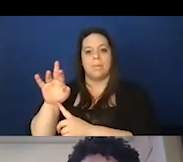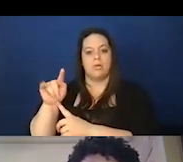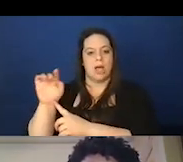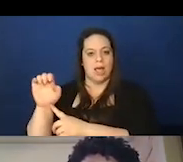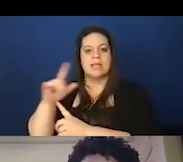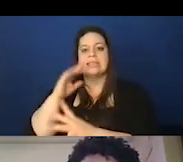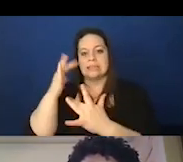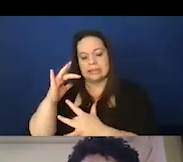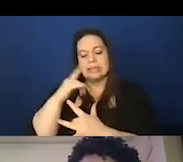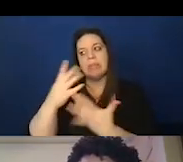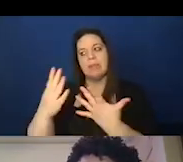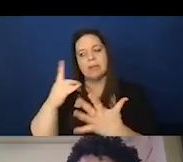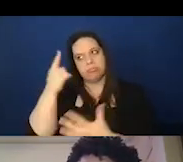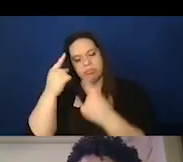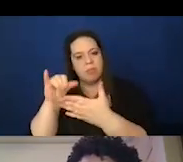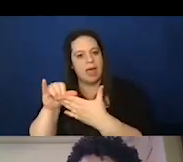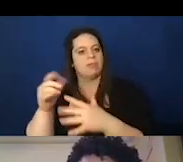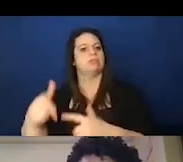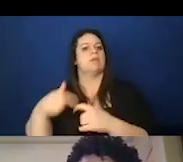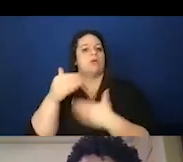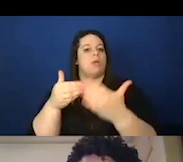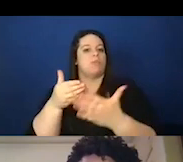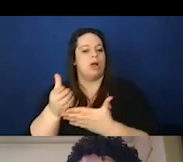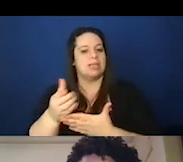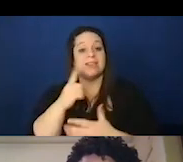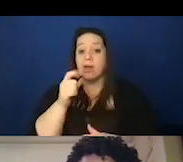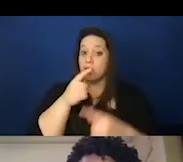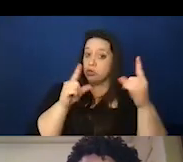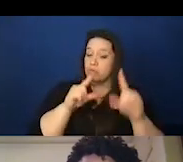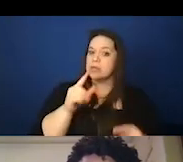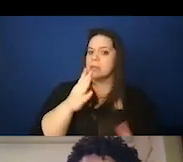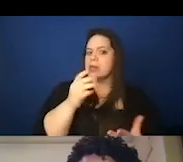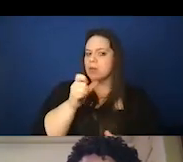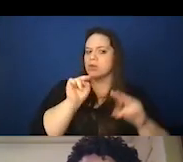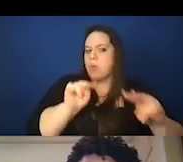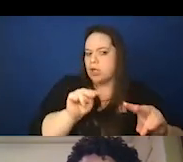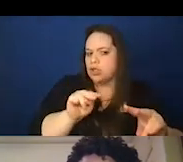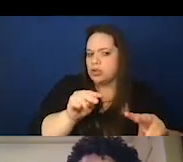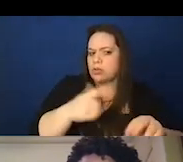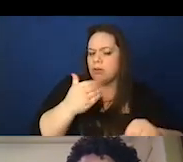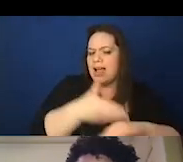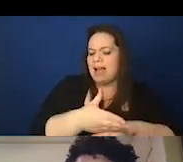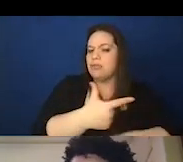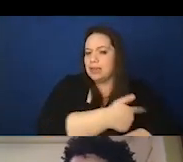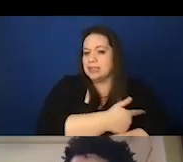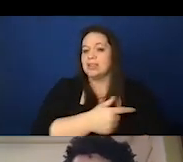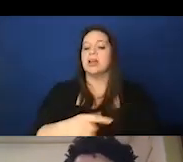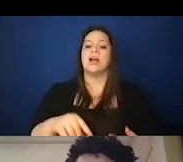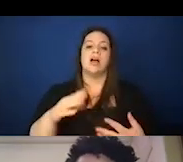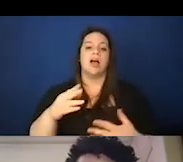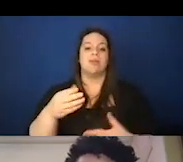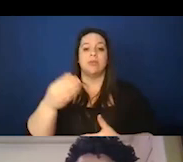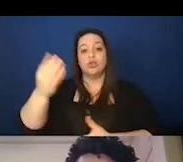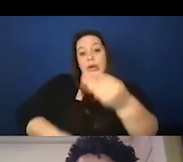had allergic reactions, not really. We just have to watch you a little bit longer. Transplant patients, HIV patients,